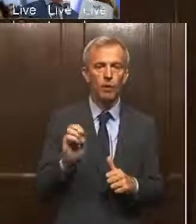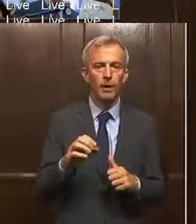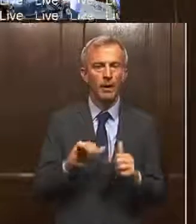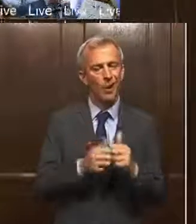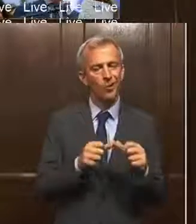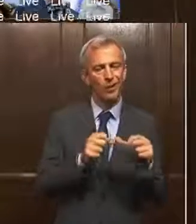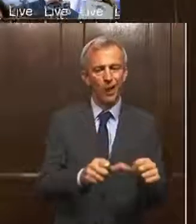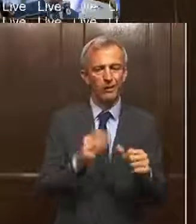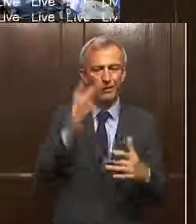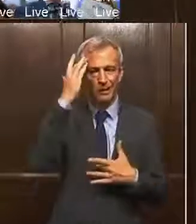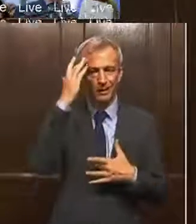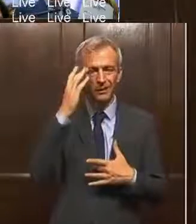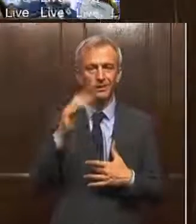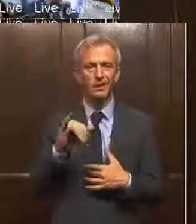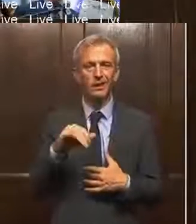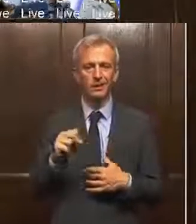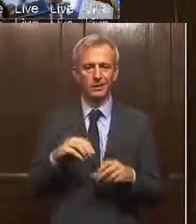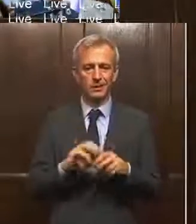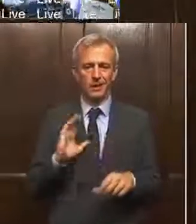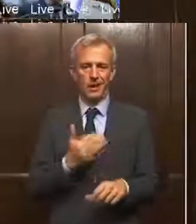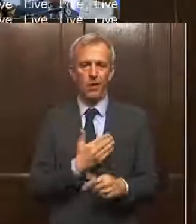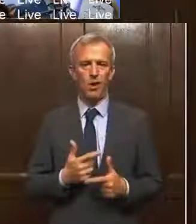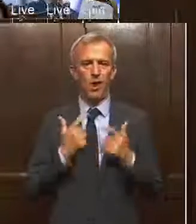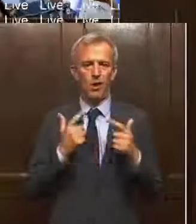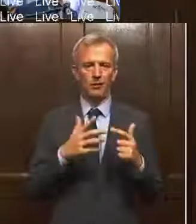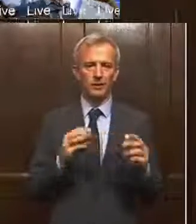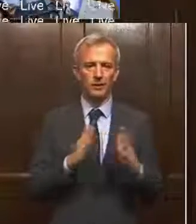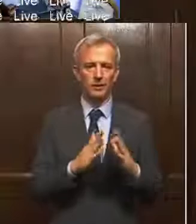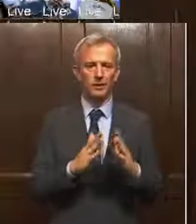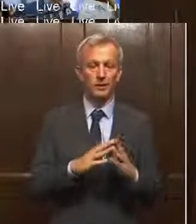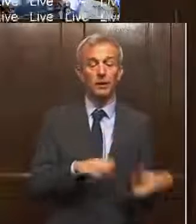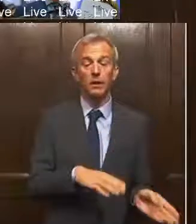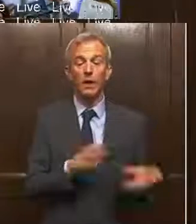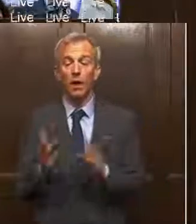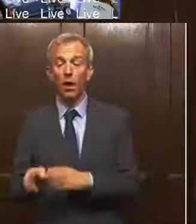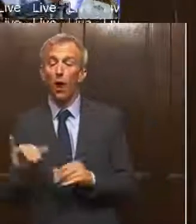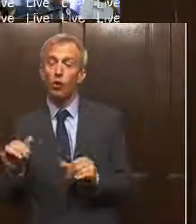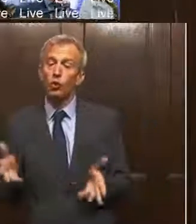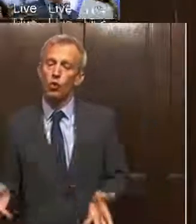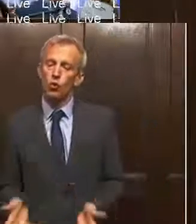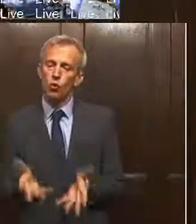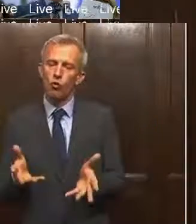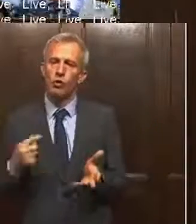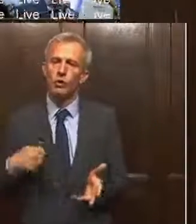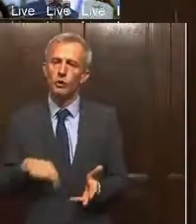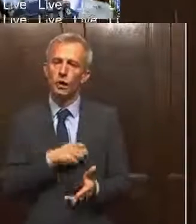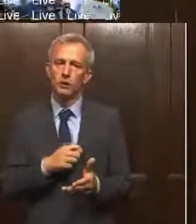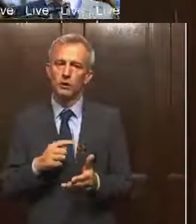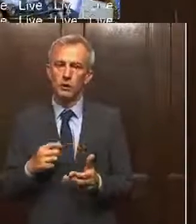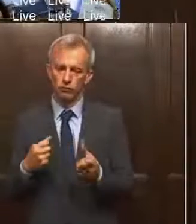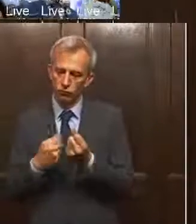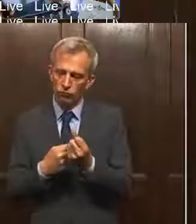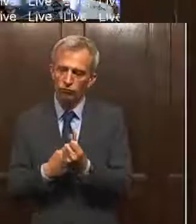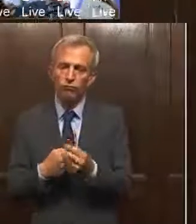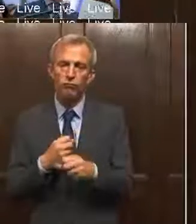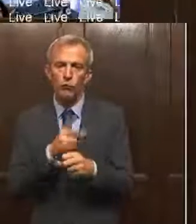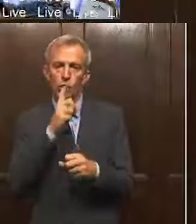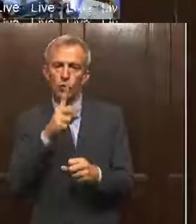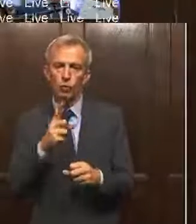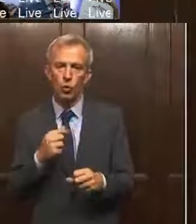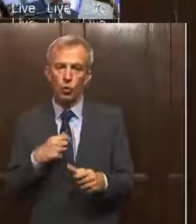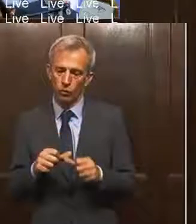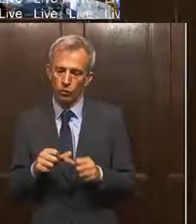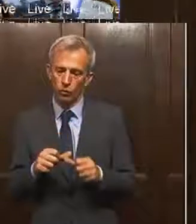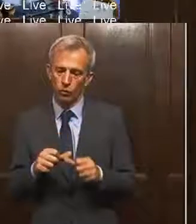disease is in our lives and our city. It also encourages us about the work that we are doing to prevent lives from being lost